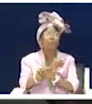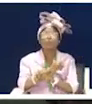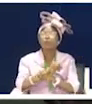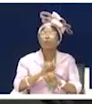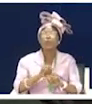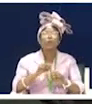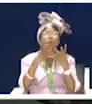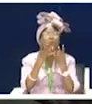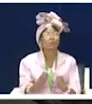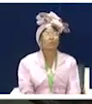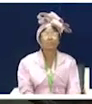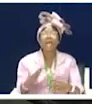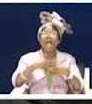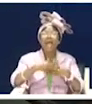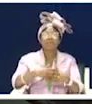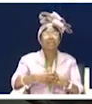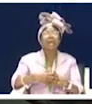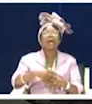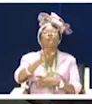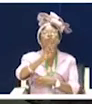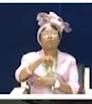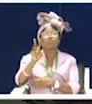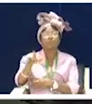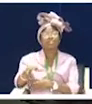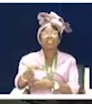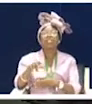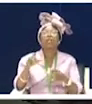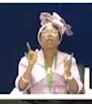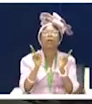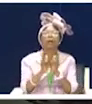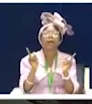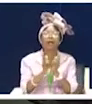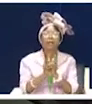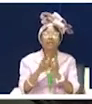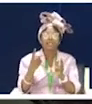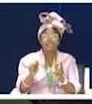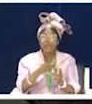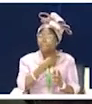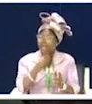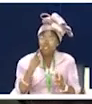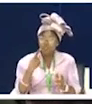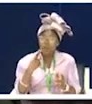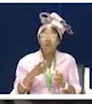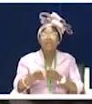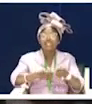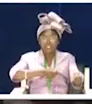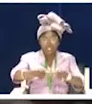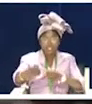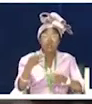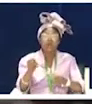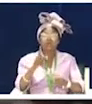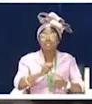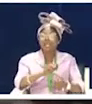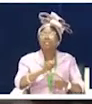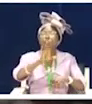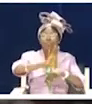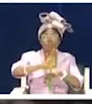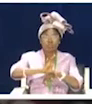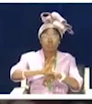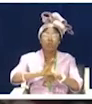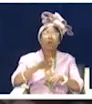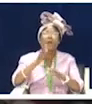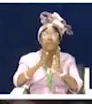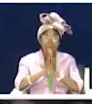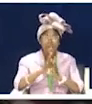the April 2023 Holy Ghost service, the pastor in charge of their parish prayed for her using the oil and